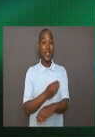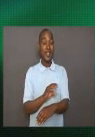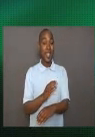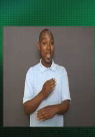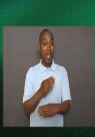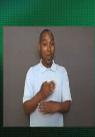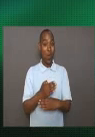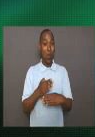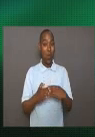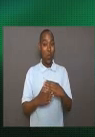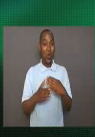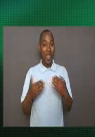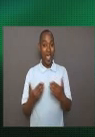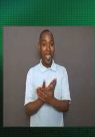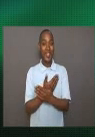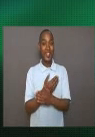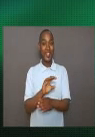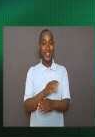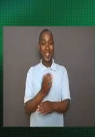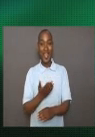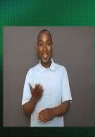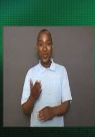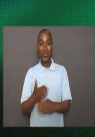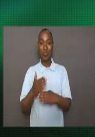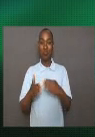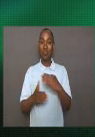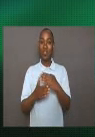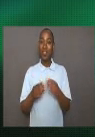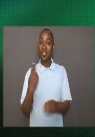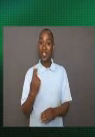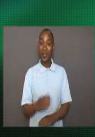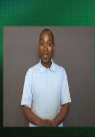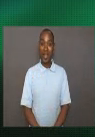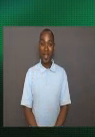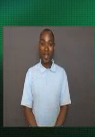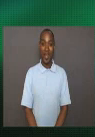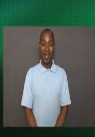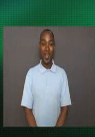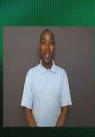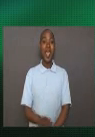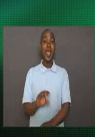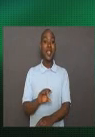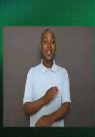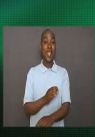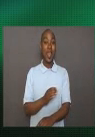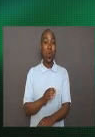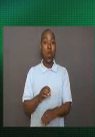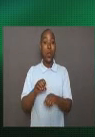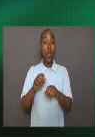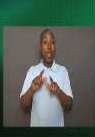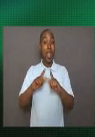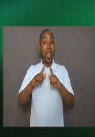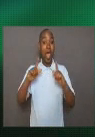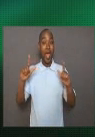builds up new cell material, or perhaps when the cell breaks down